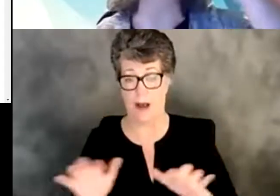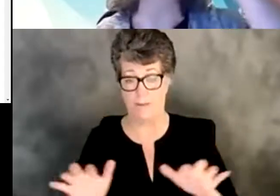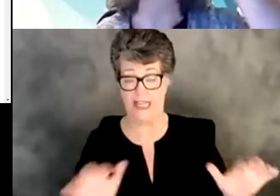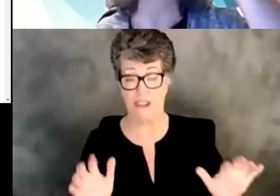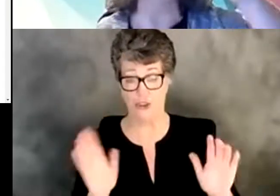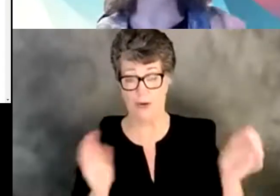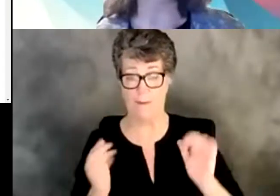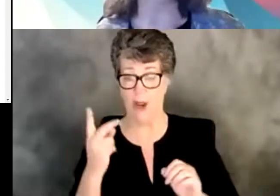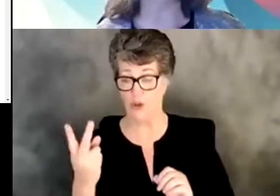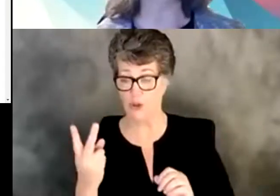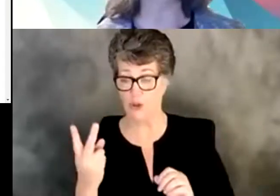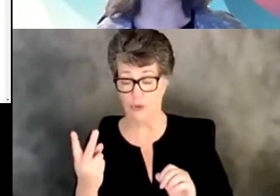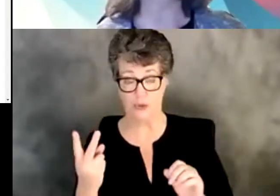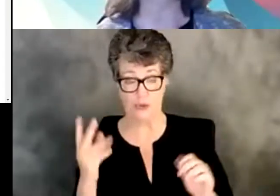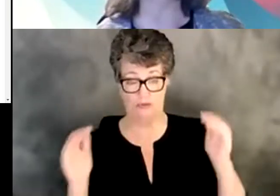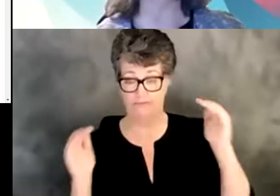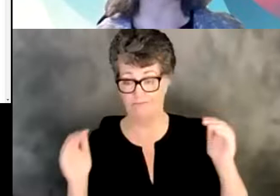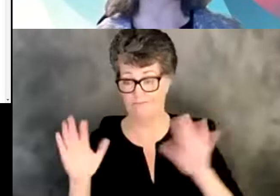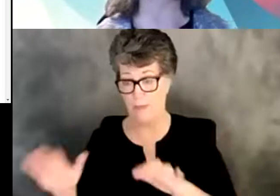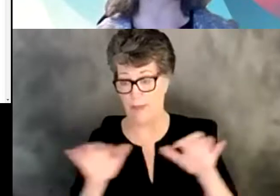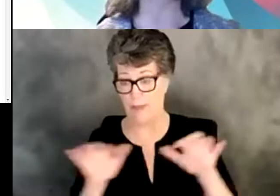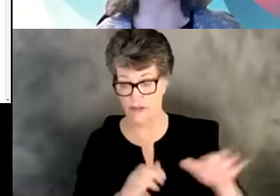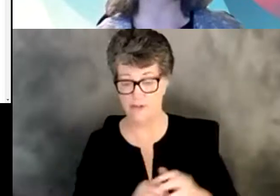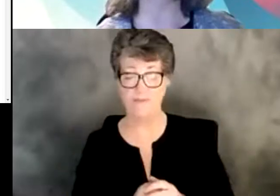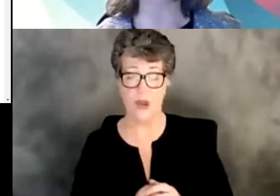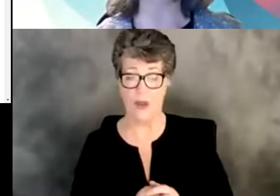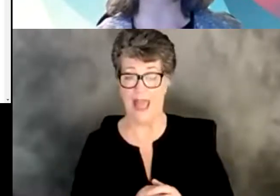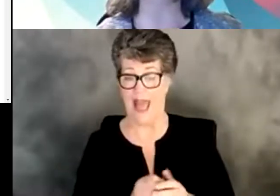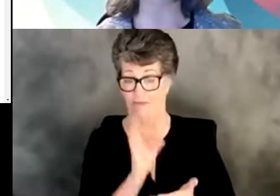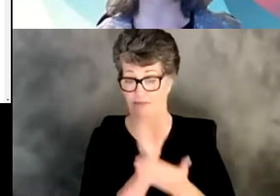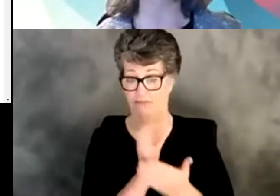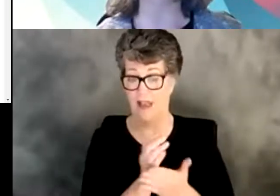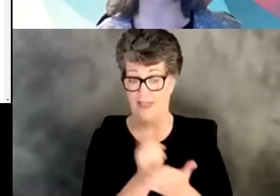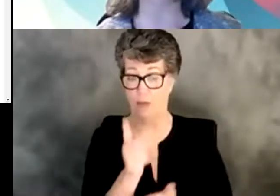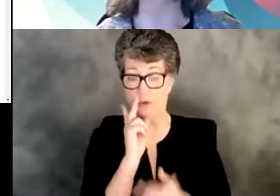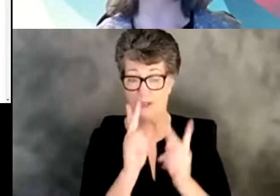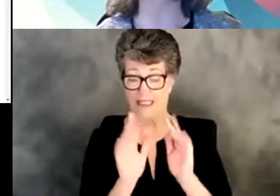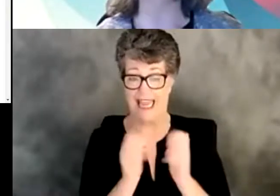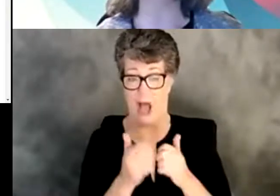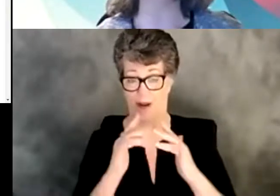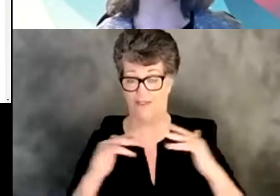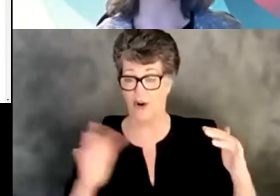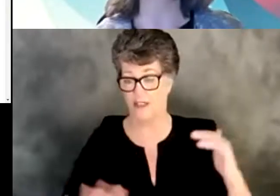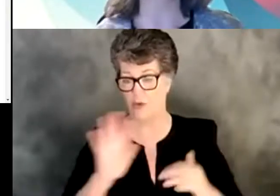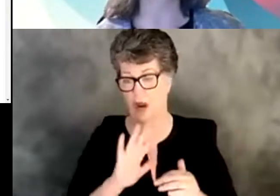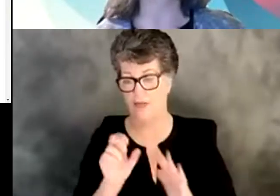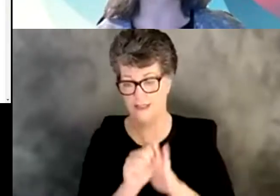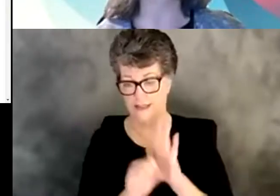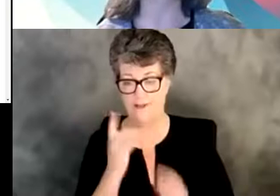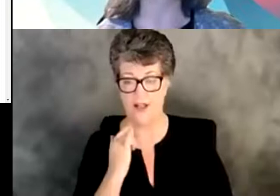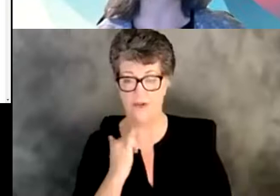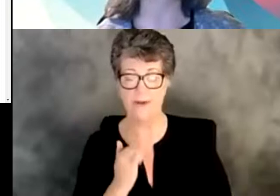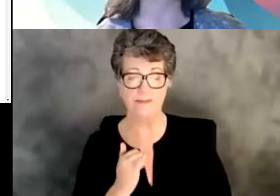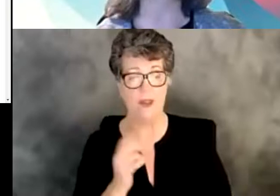poverty. And you can see that we have visualizations here that help you see how things vary around the state. You